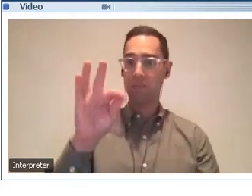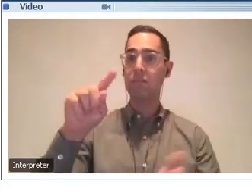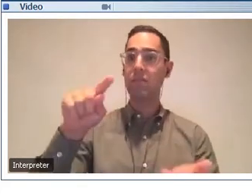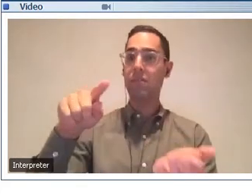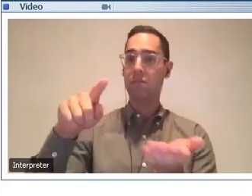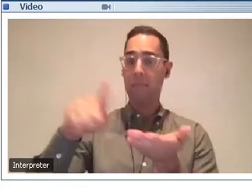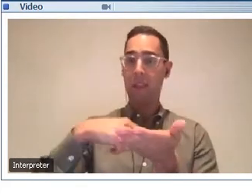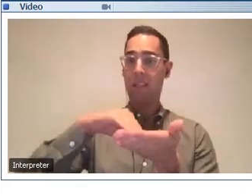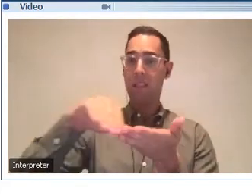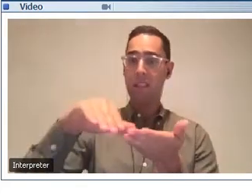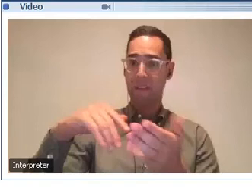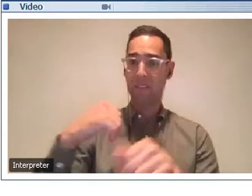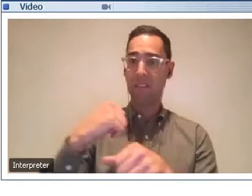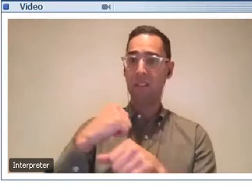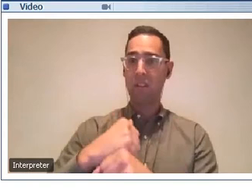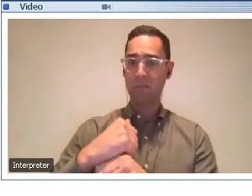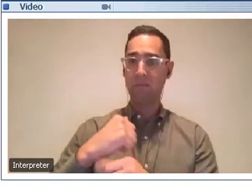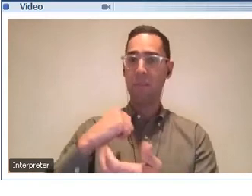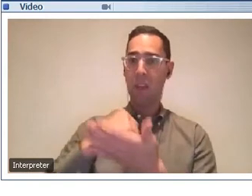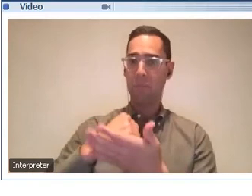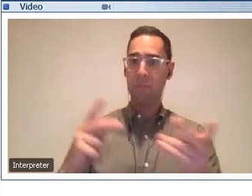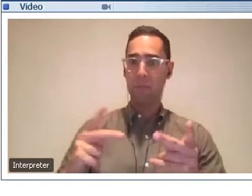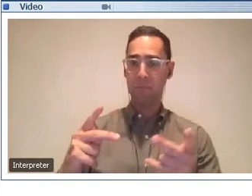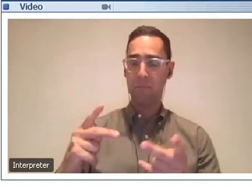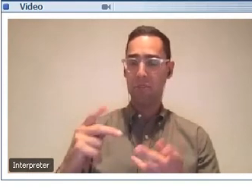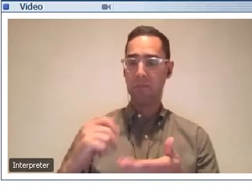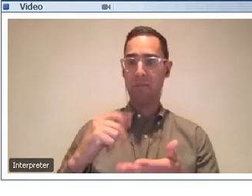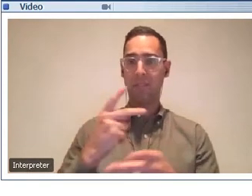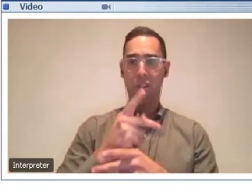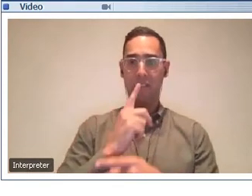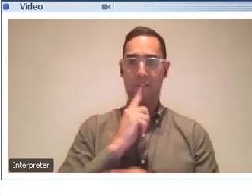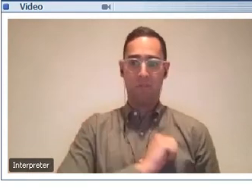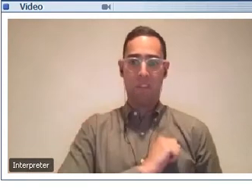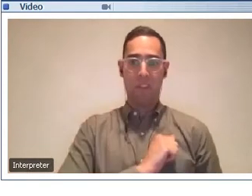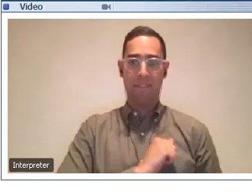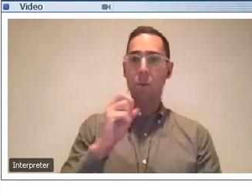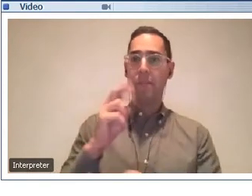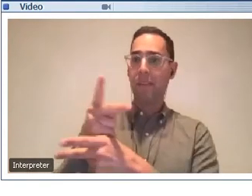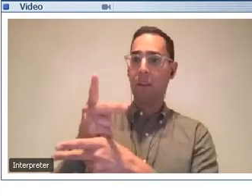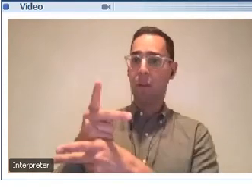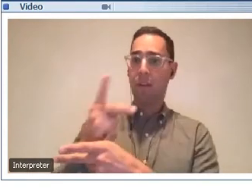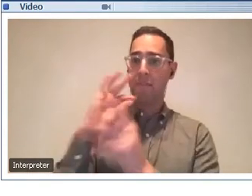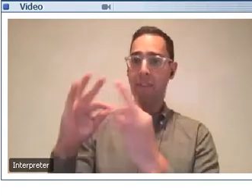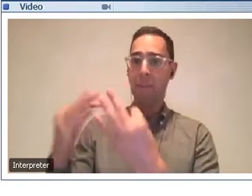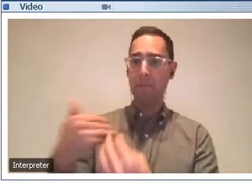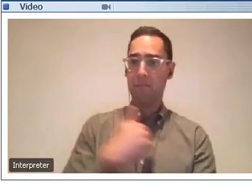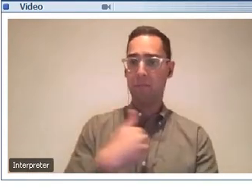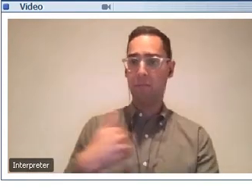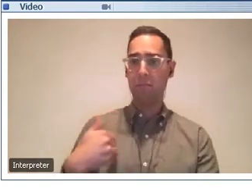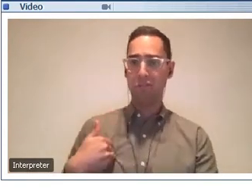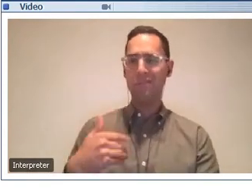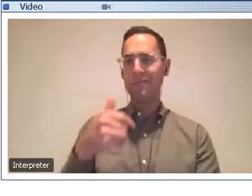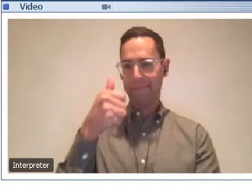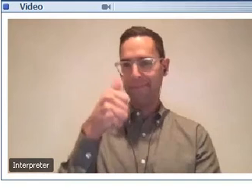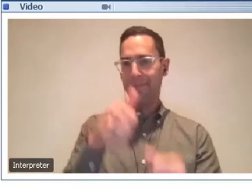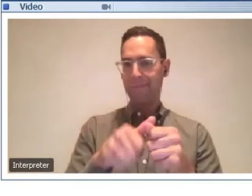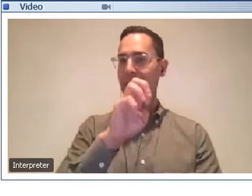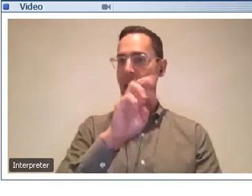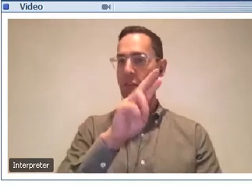family members. Erica's story is a really good example of how paid leave really does make a difference,